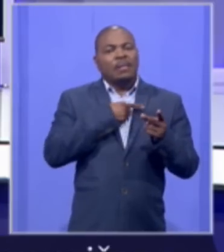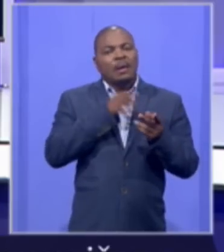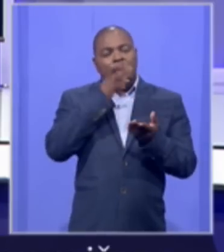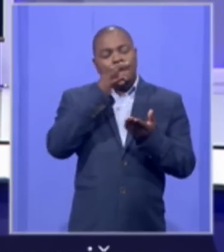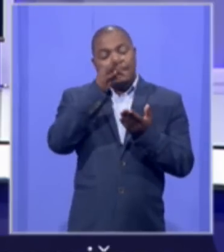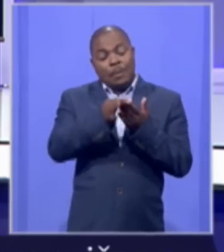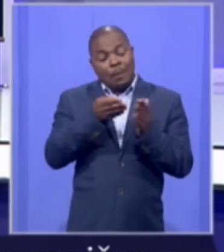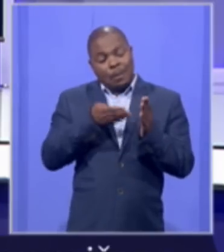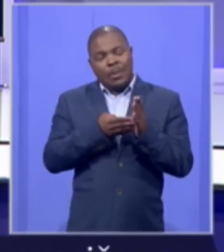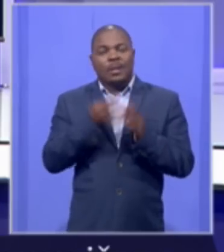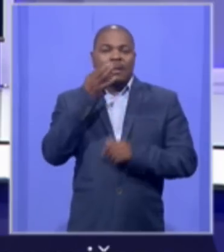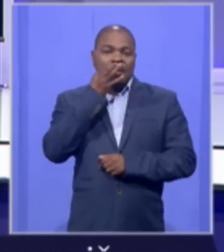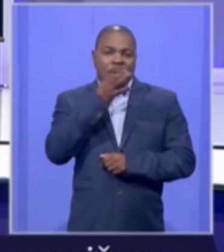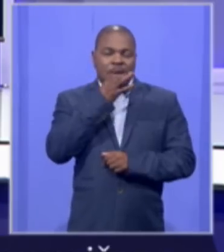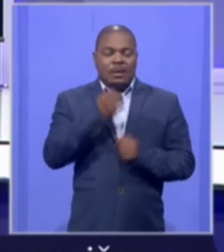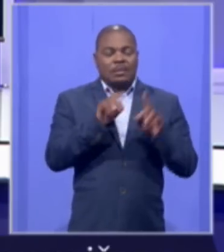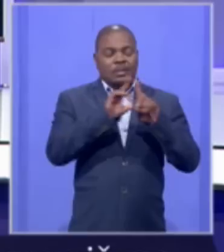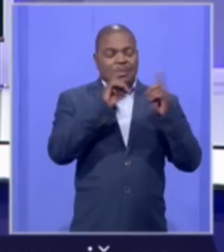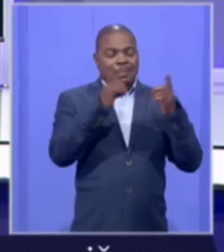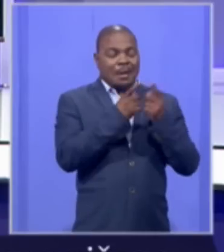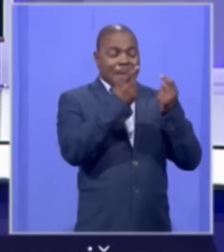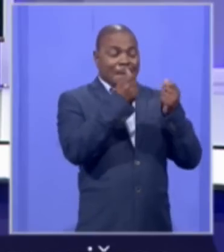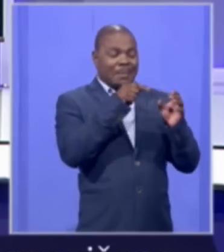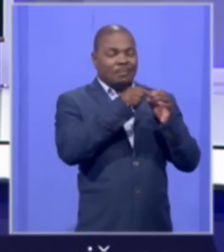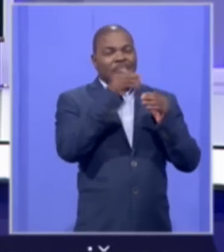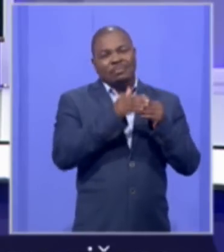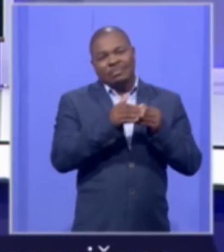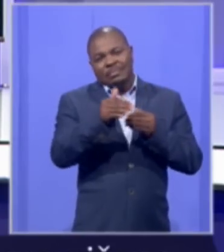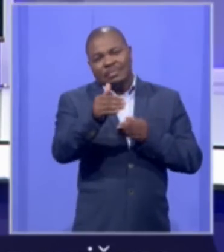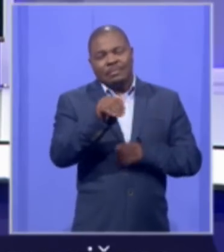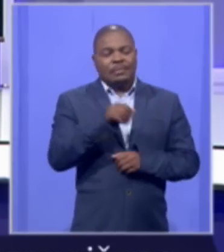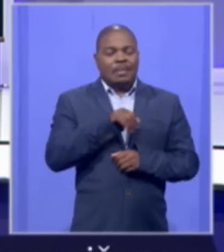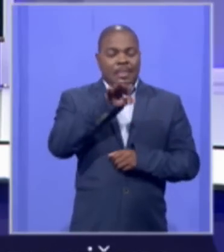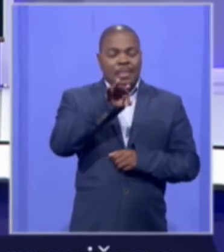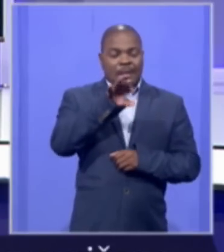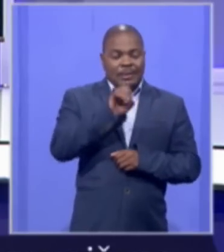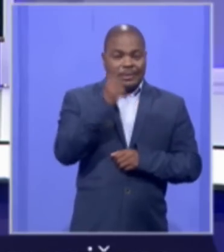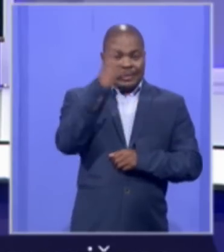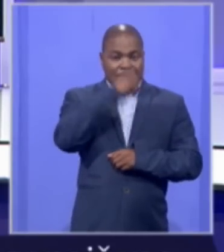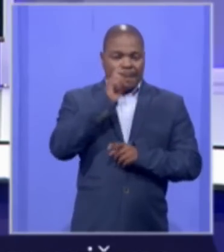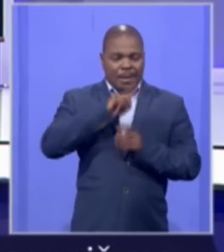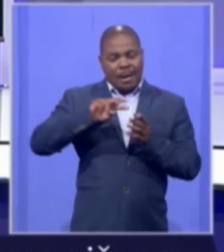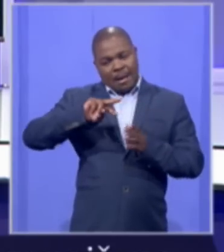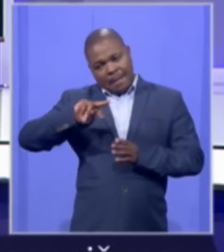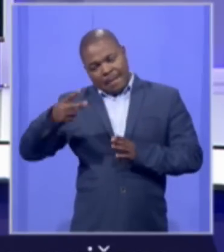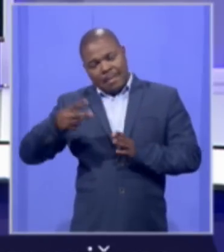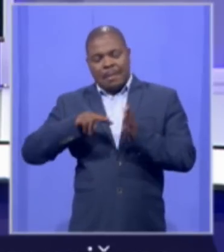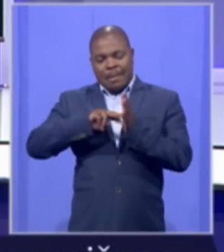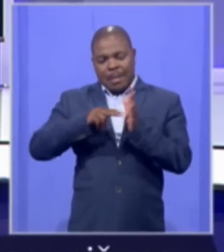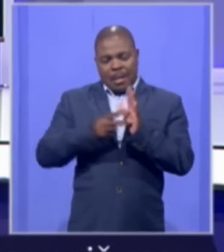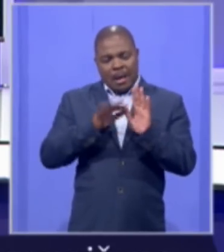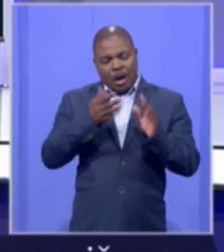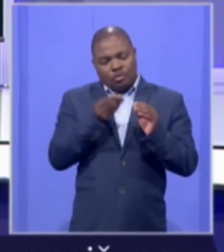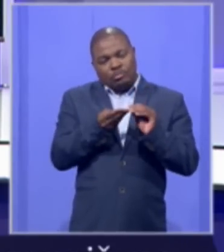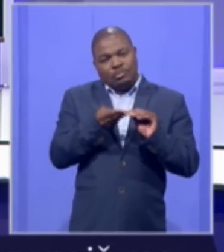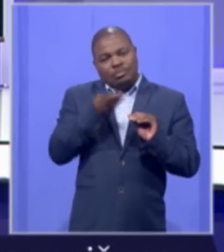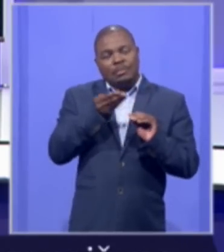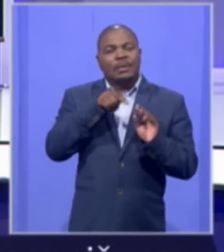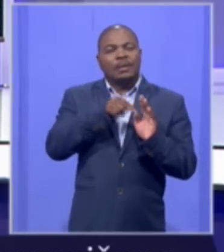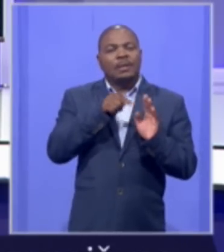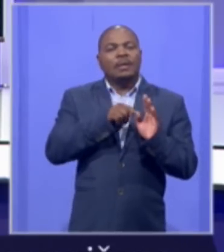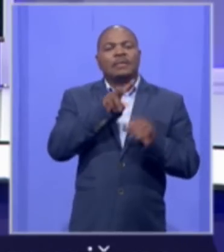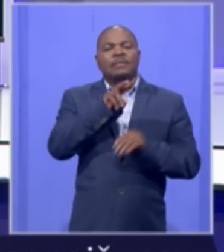ditšhišinyo tša gore kgoro ya matlotlo e fiwe matšatši a 13 go tla ka maano a mangwe a go nametša motšhelo mo le ka lehlakoreng